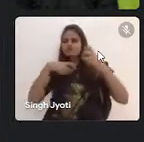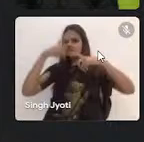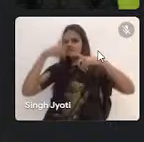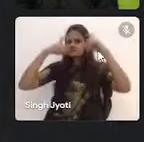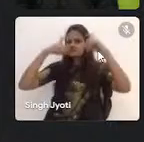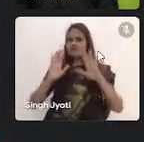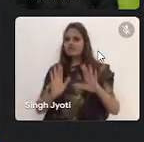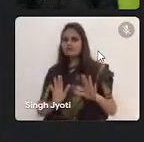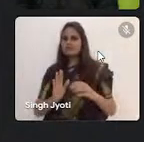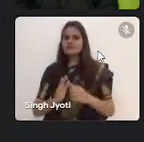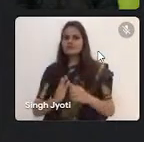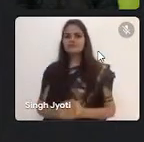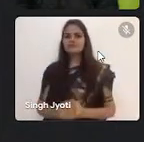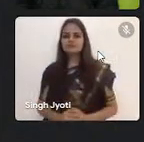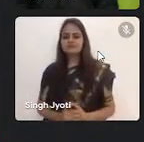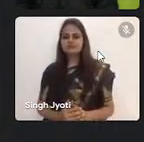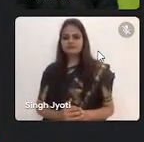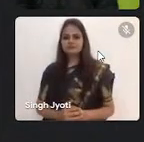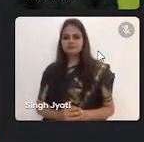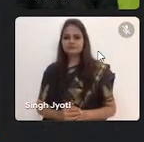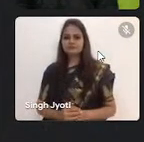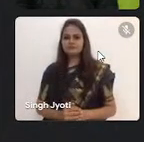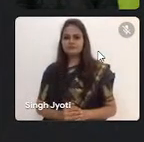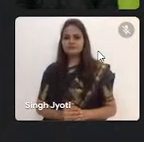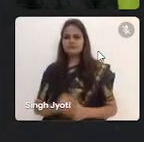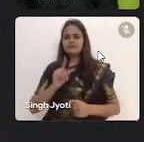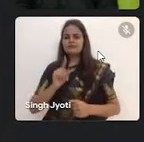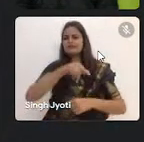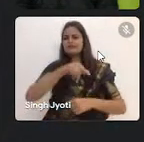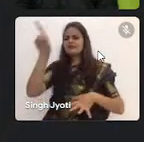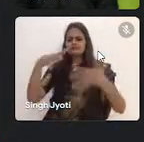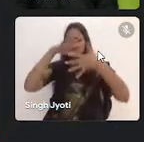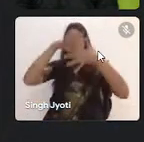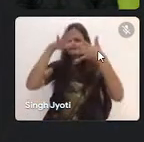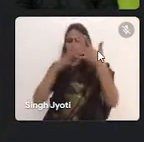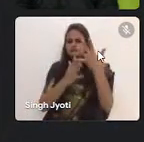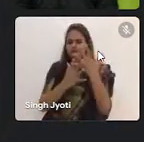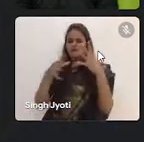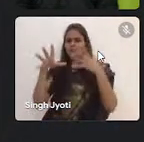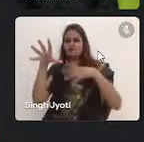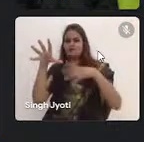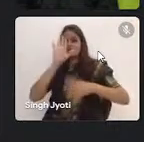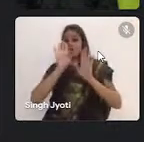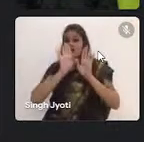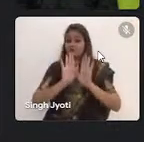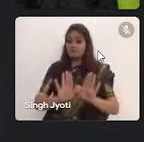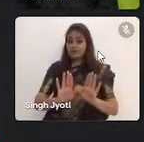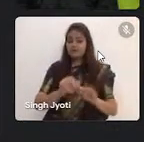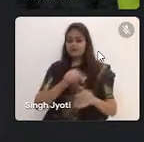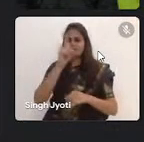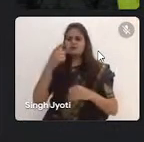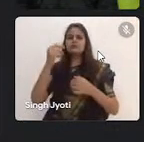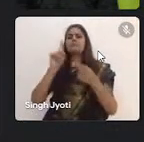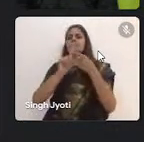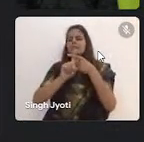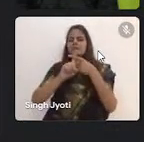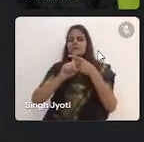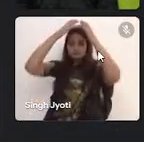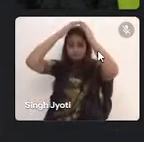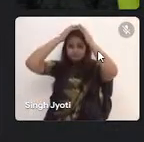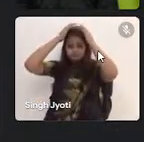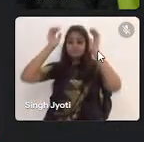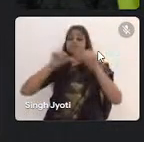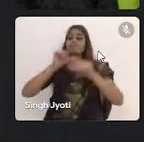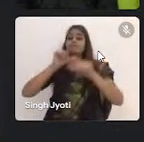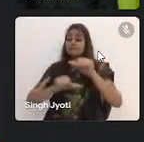And therefore, you know, the presence of all of these is related, of course, to how the brain processes